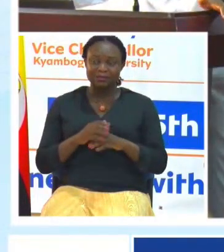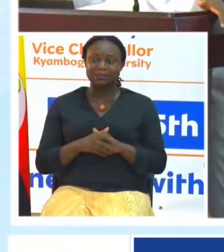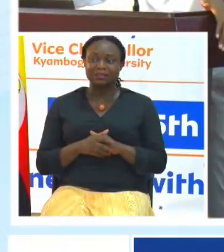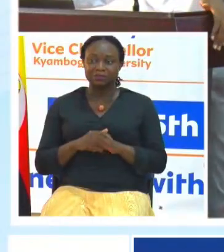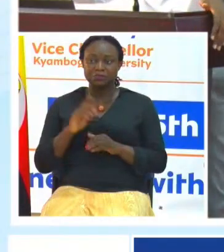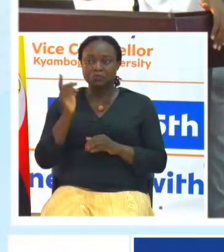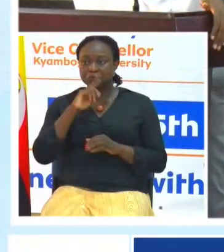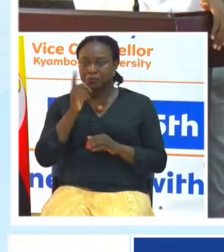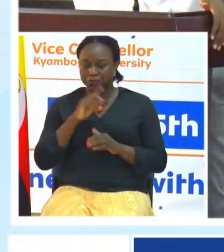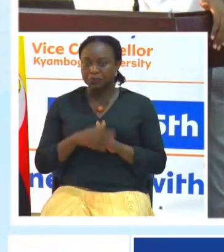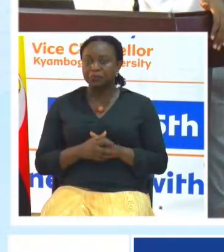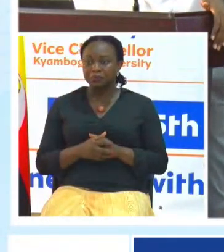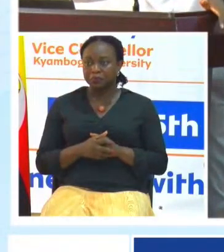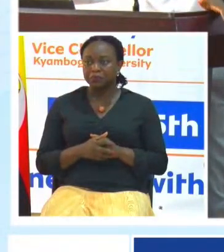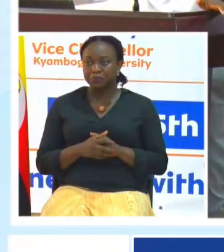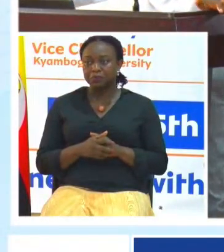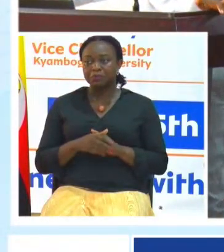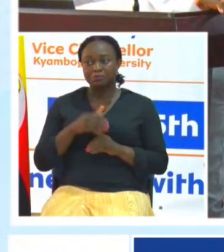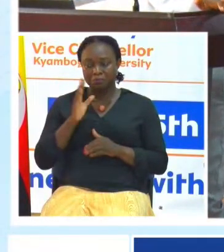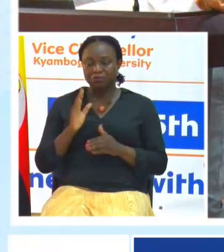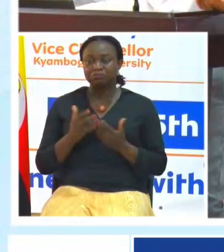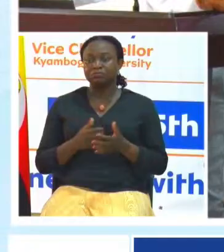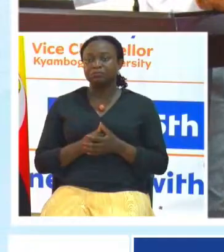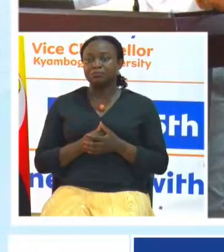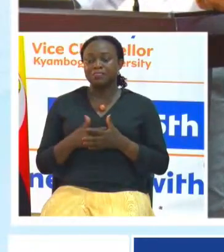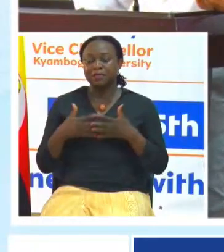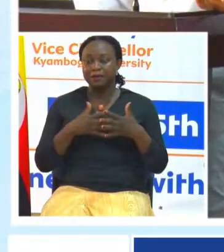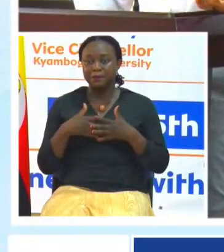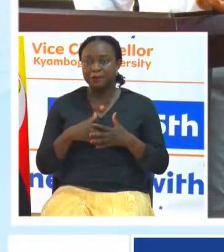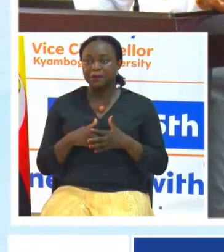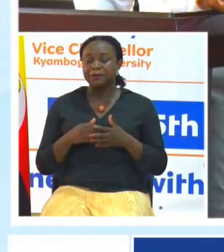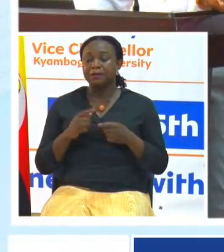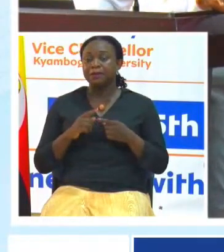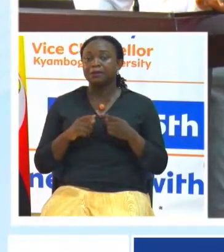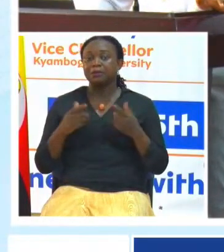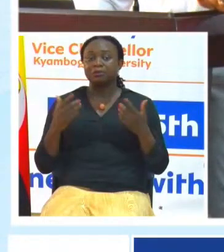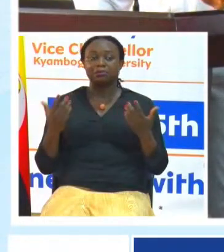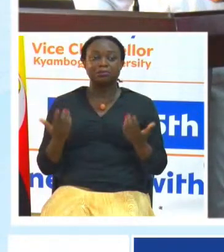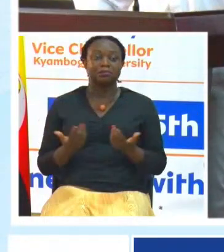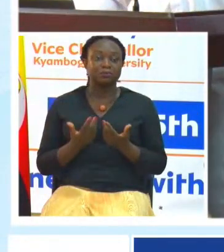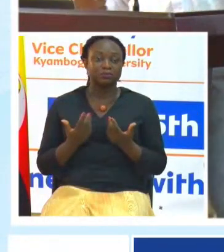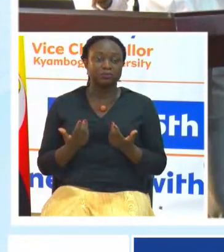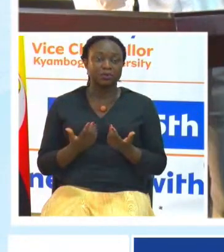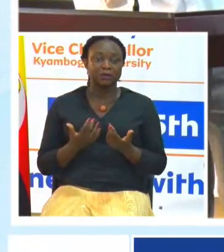strong weapons that are in the international education system in the United States. So